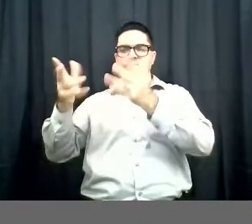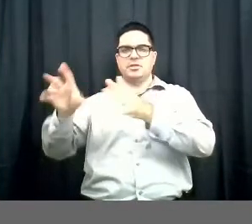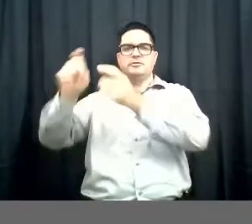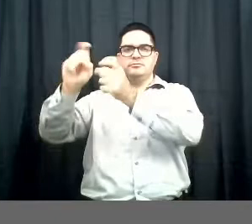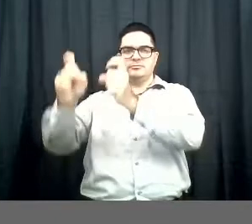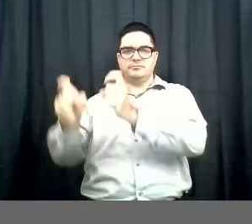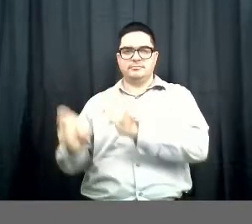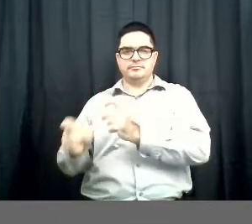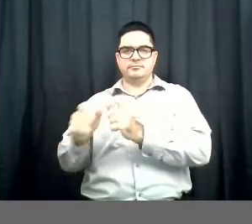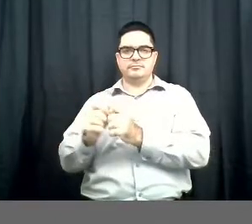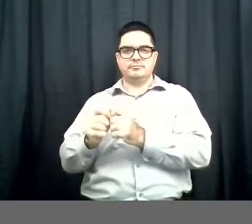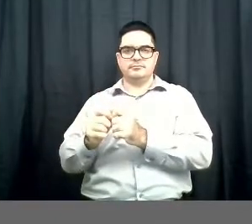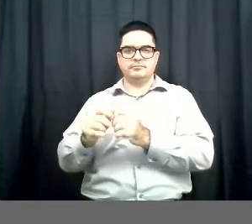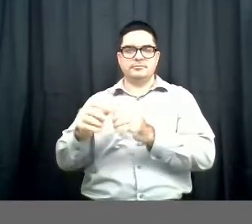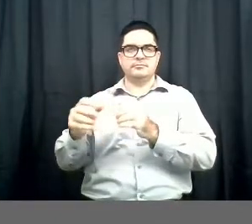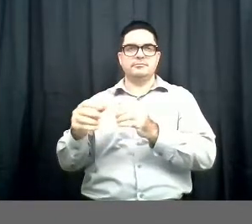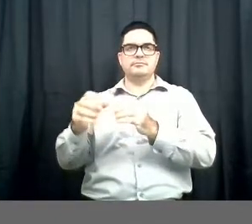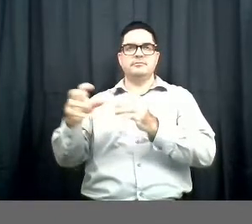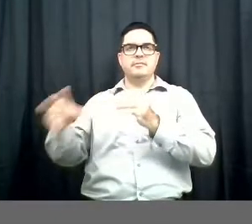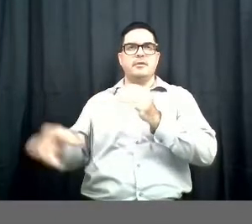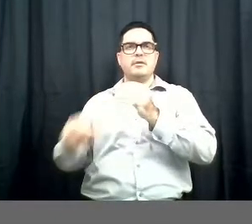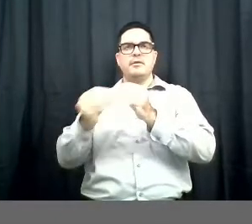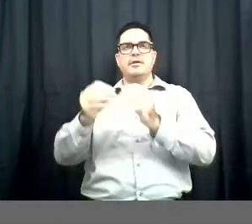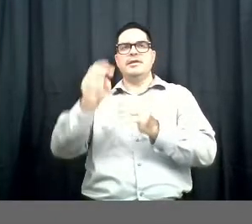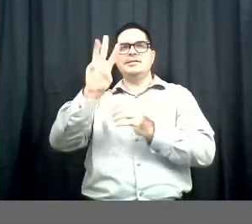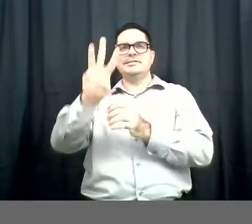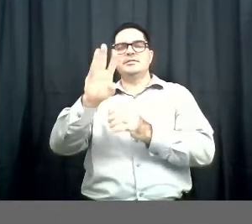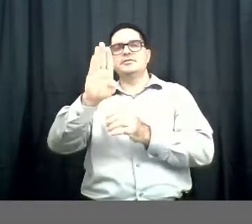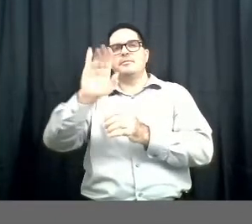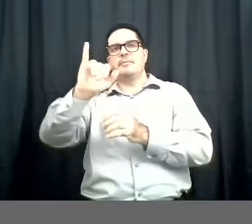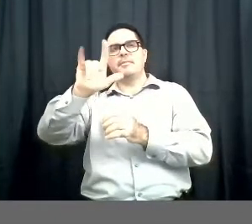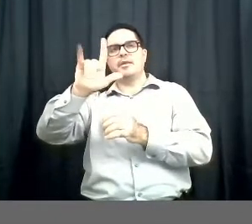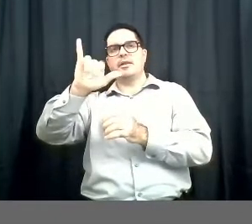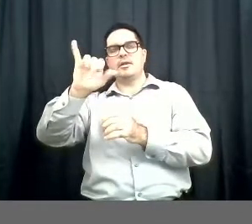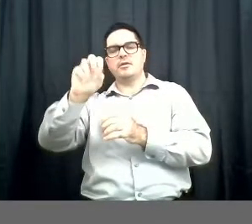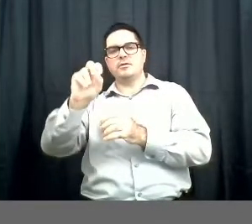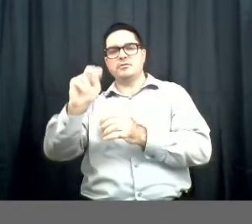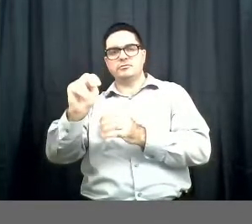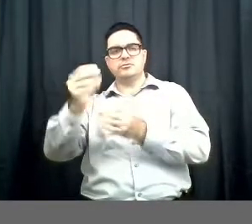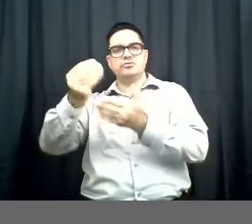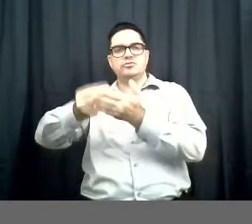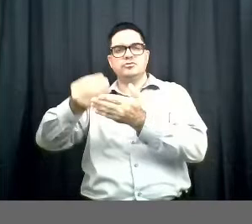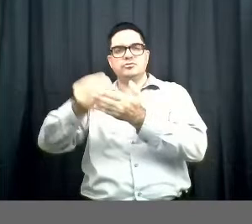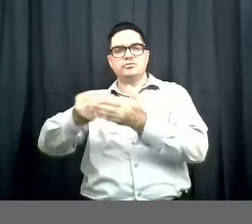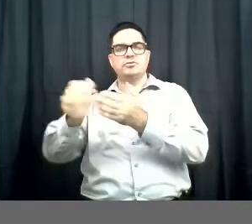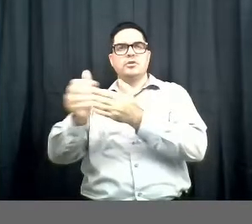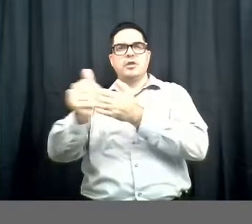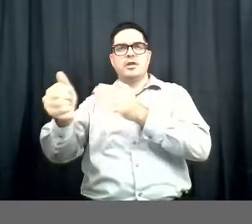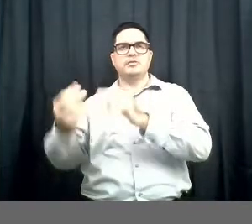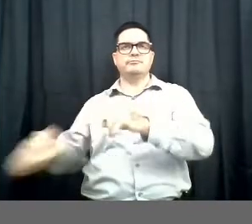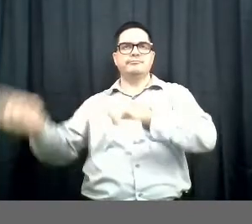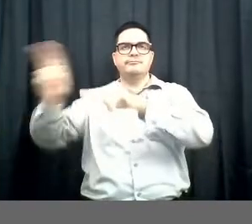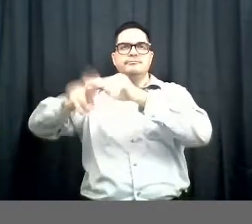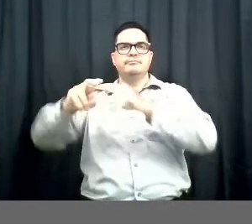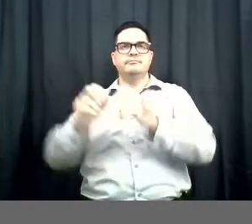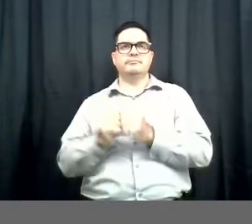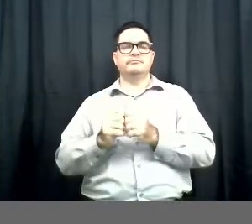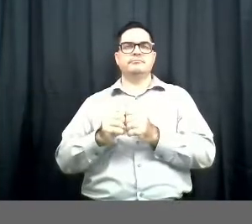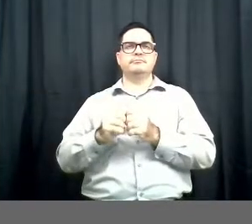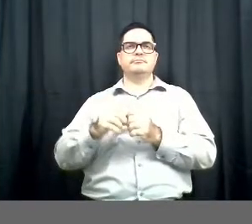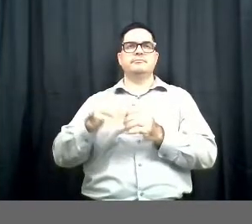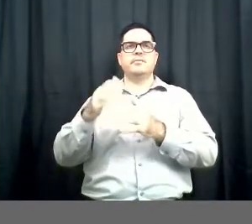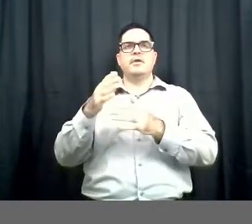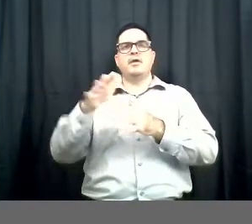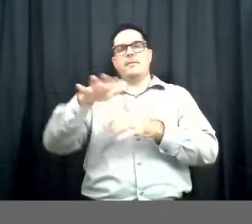$6 billion of cash, which is a slight increase from the February plan, approximately $5 billion of GO